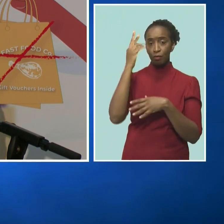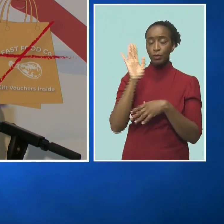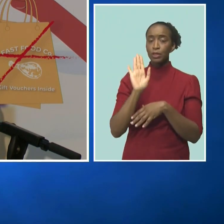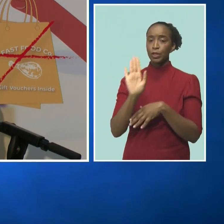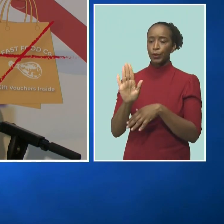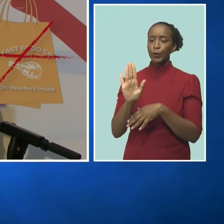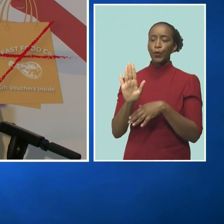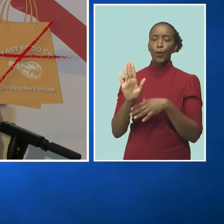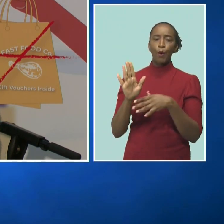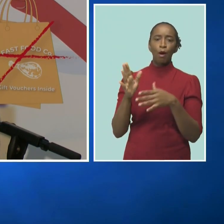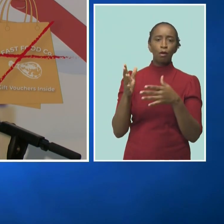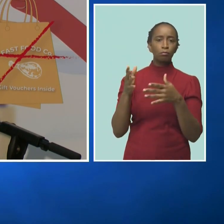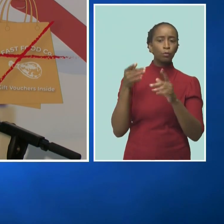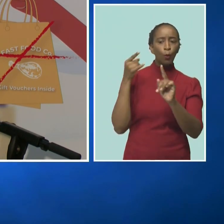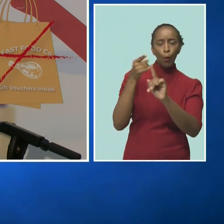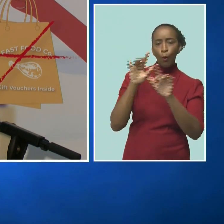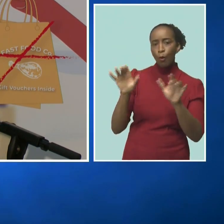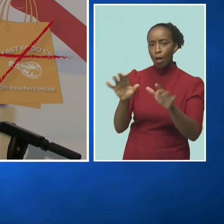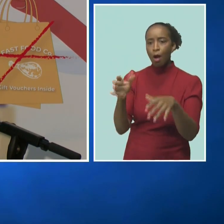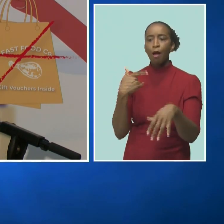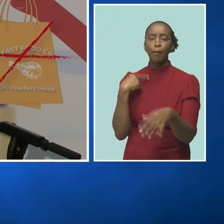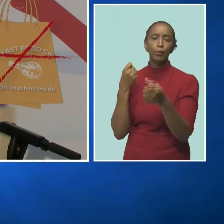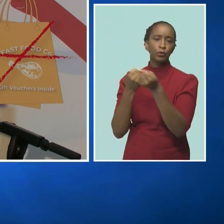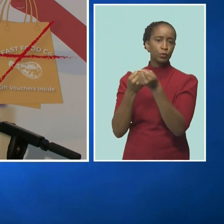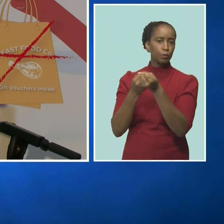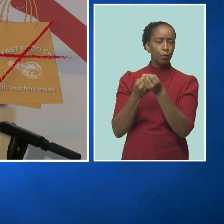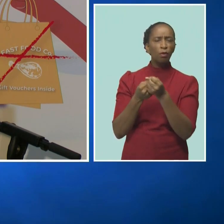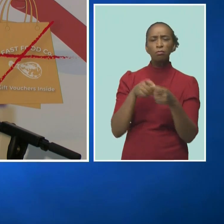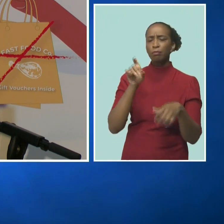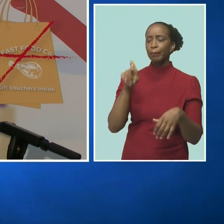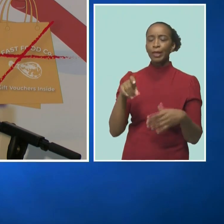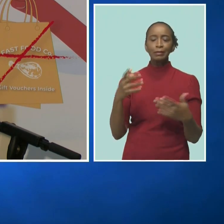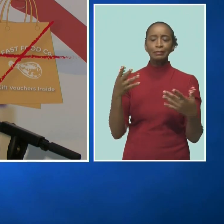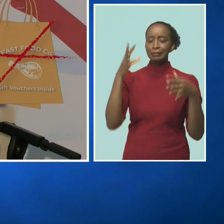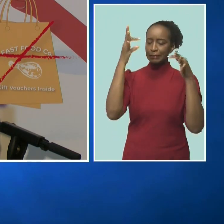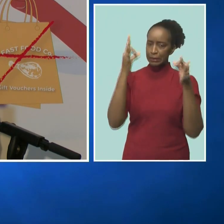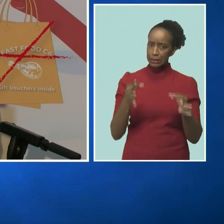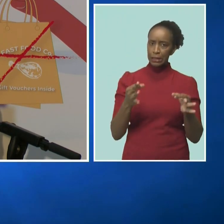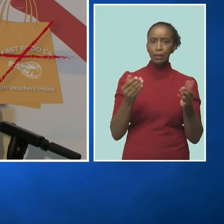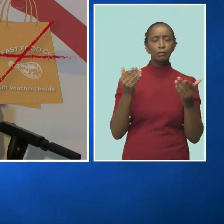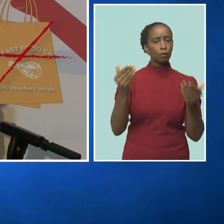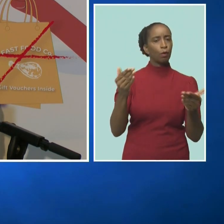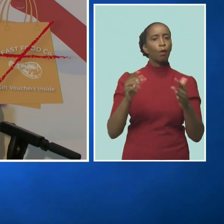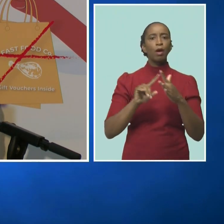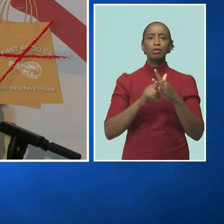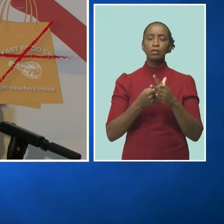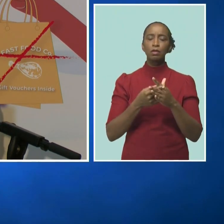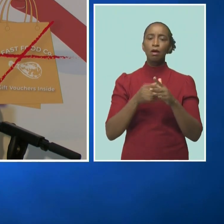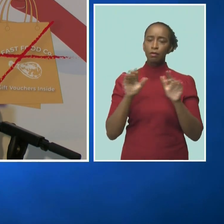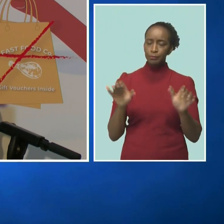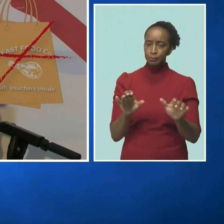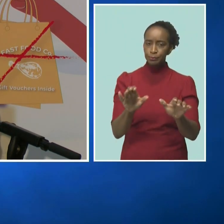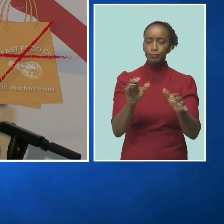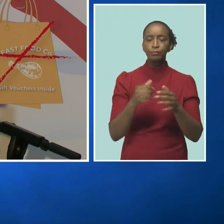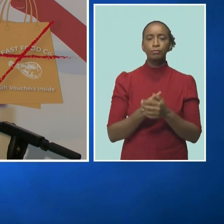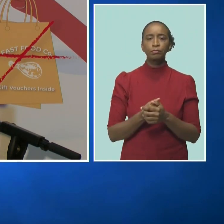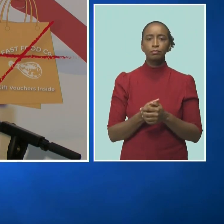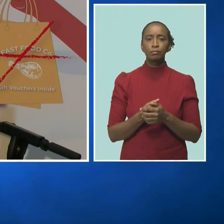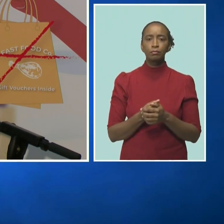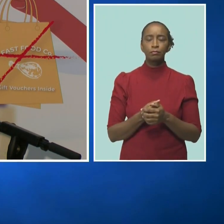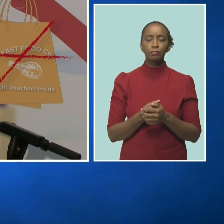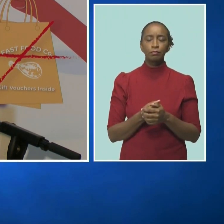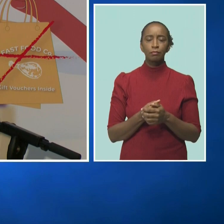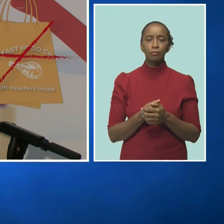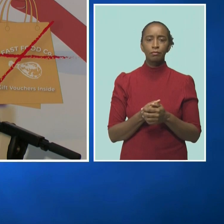we've got to start somewhere. We've got to get very serious about this ban.